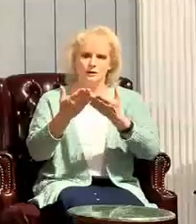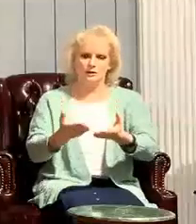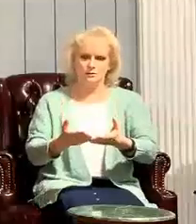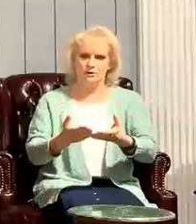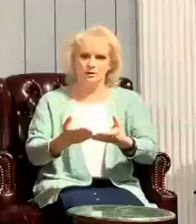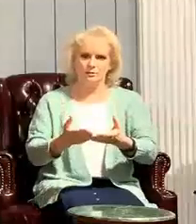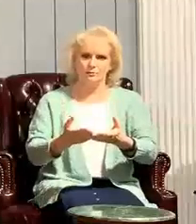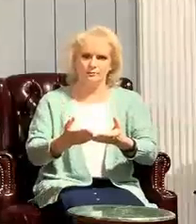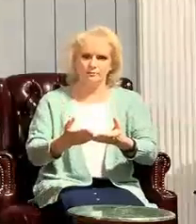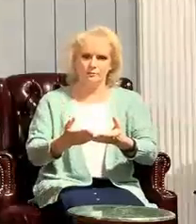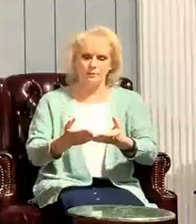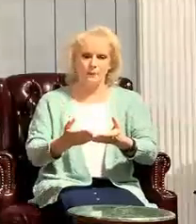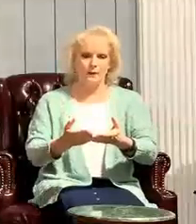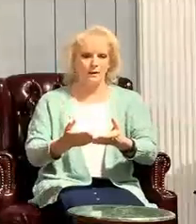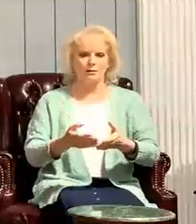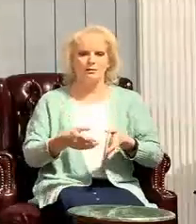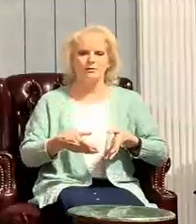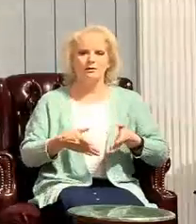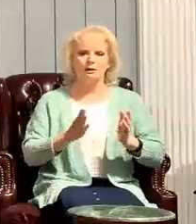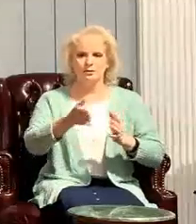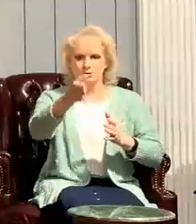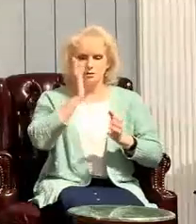let God's blessings flow through you.